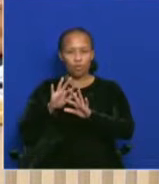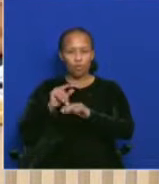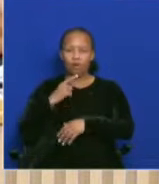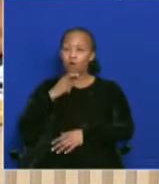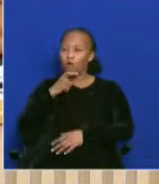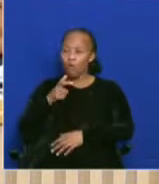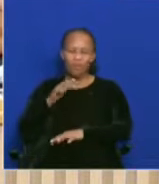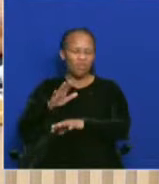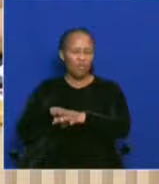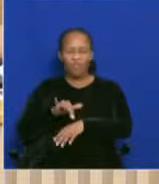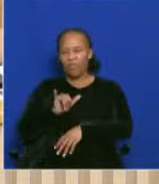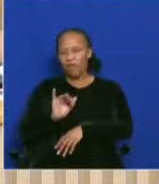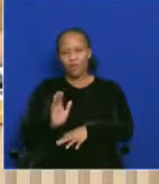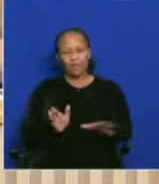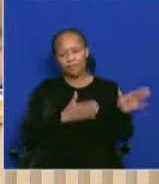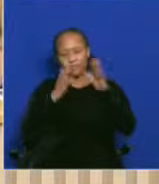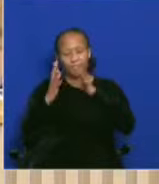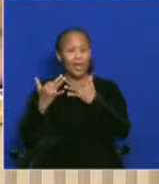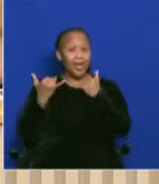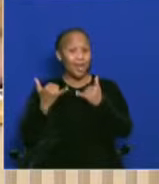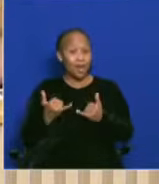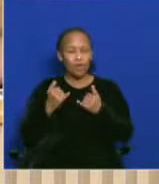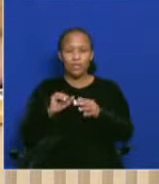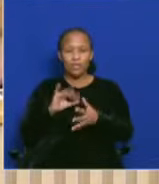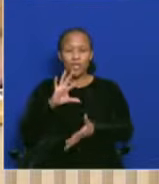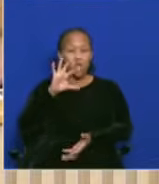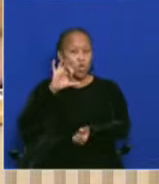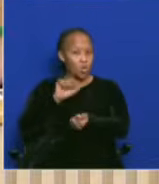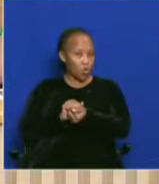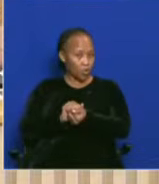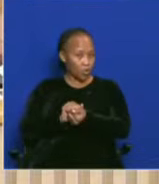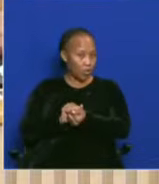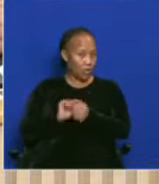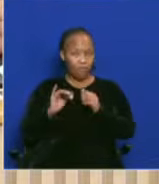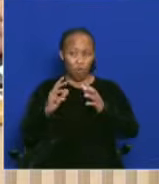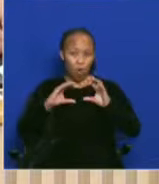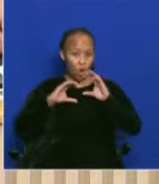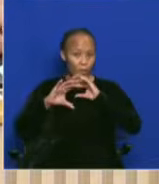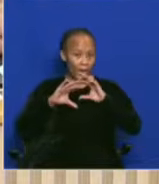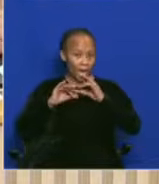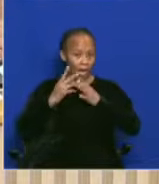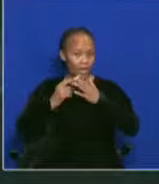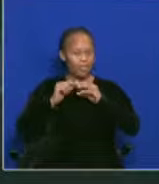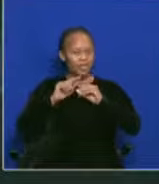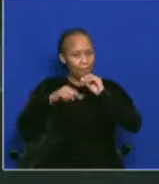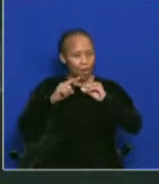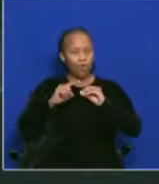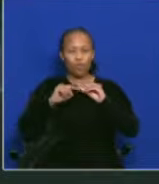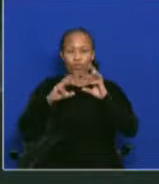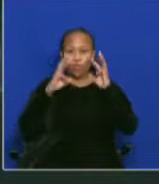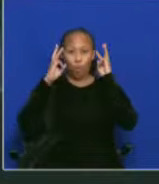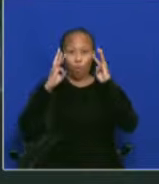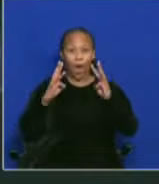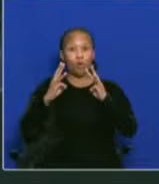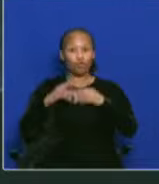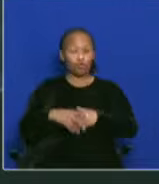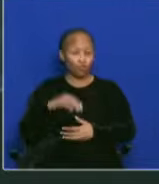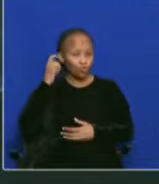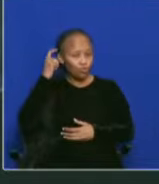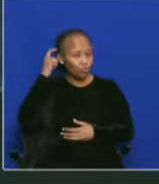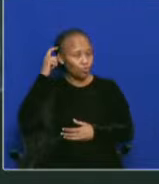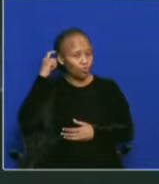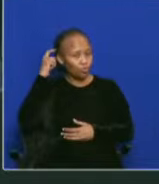the conclusion of the exchanges on the warehouses. So, Are you able to tell from other